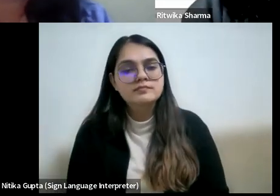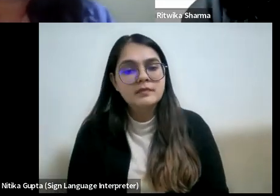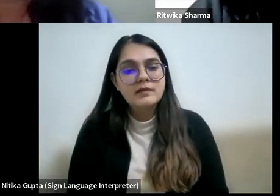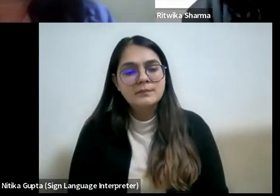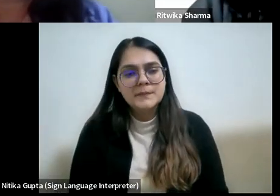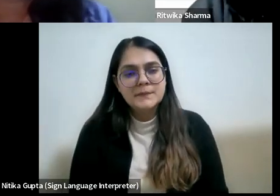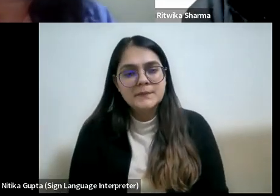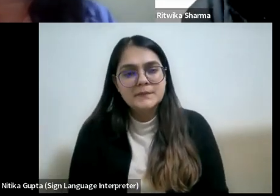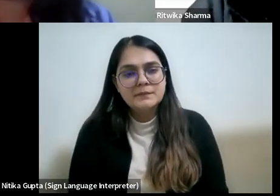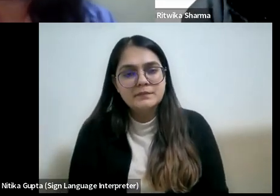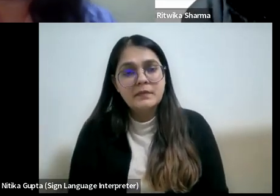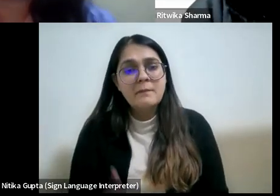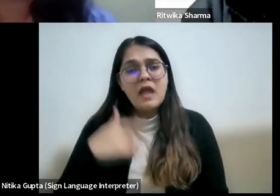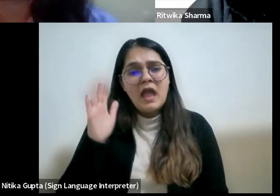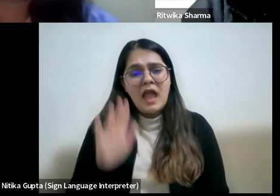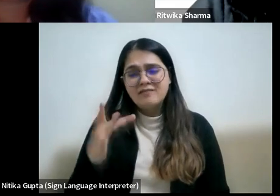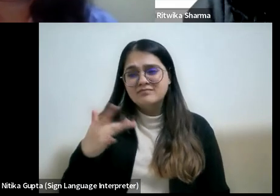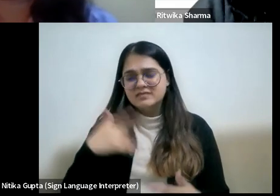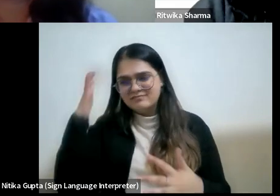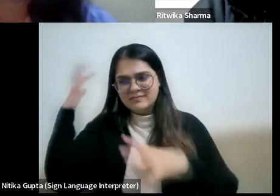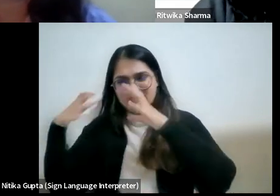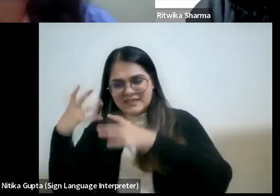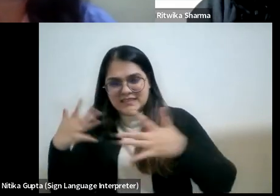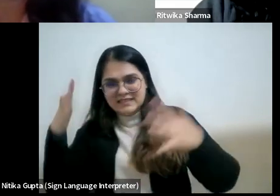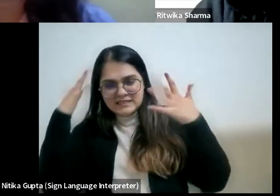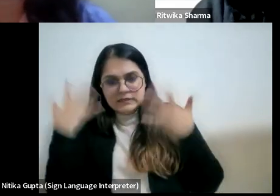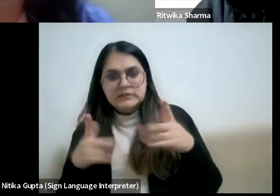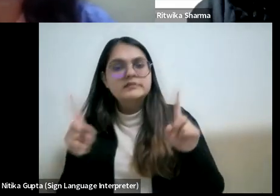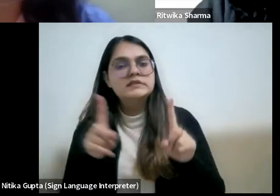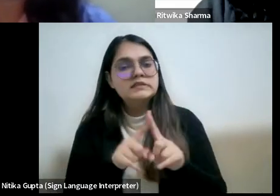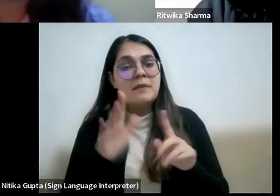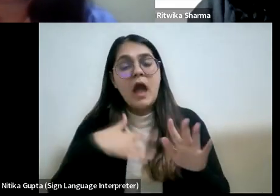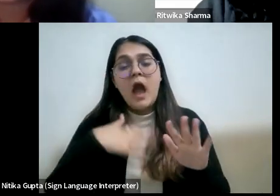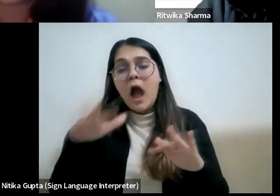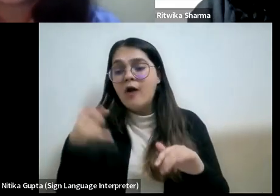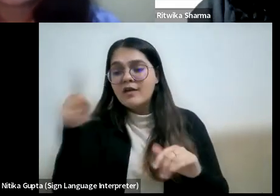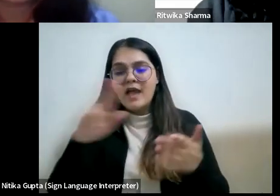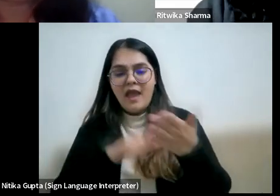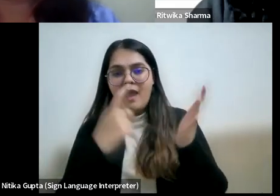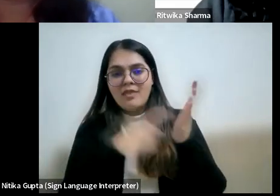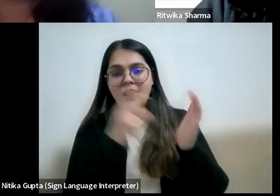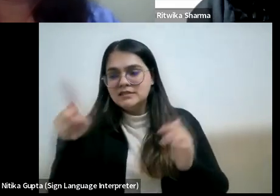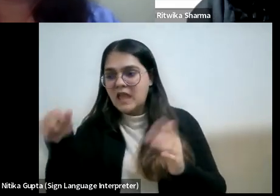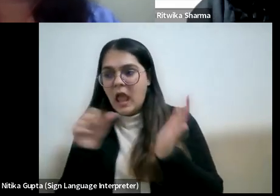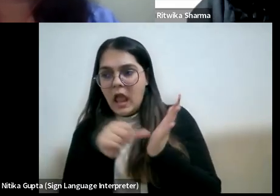had. And I was constantly worried or anxious about, the implication of the NRC, because that is